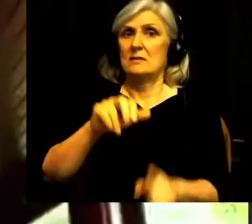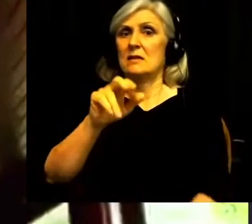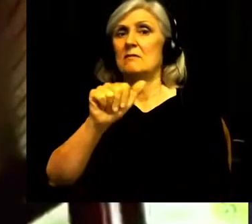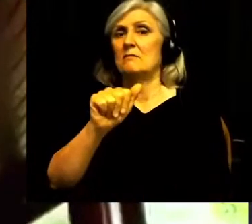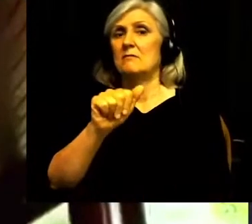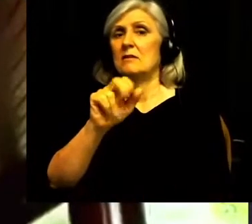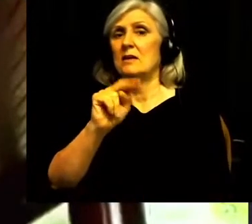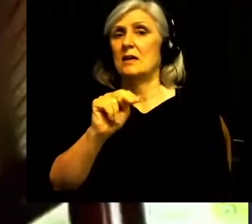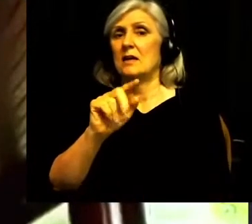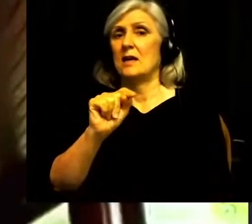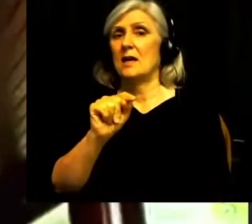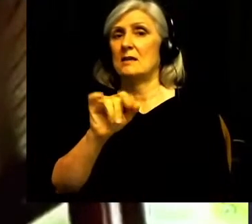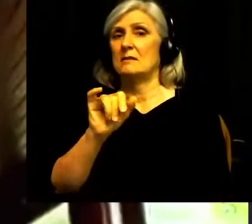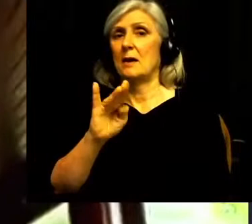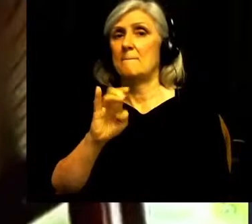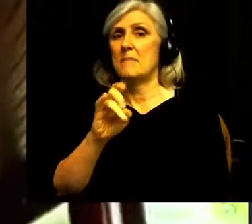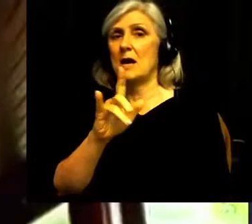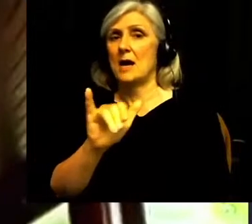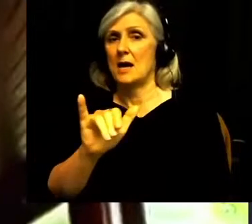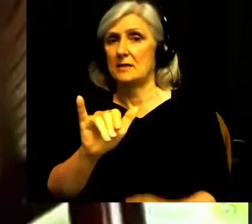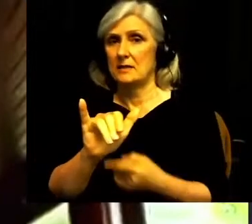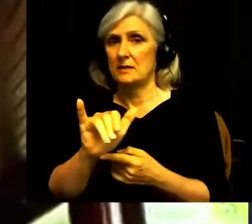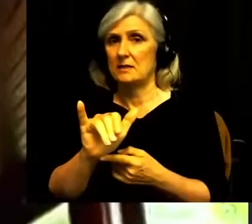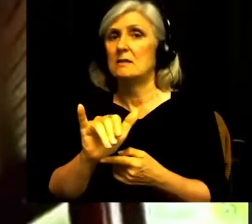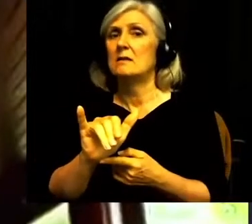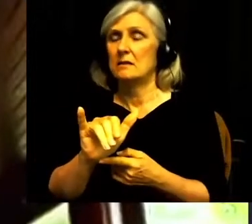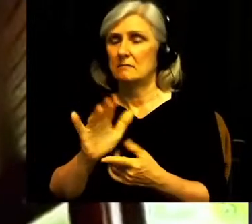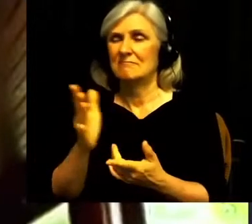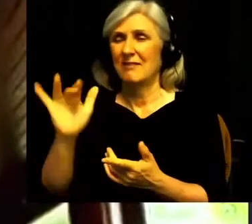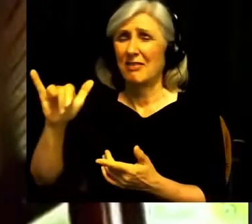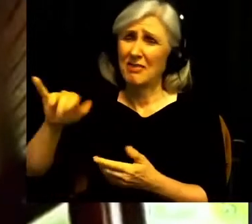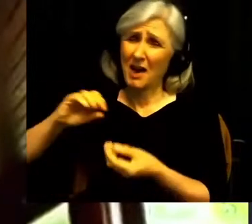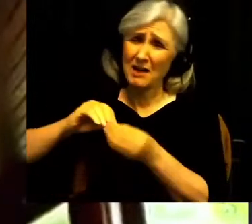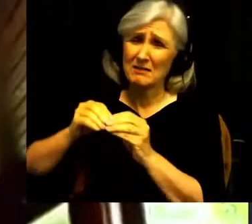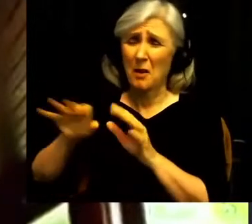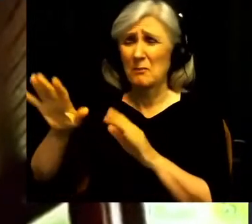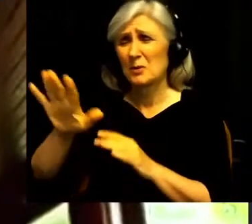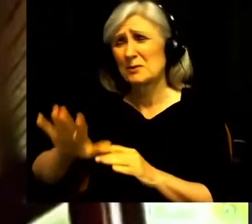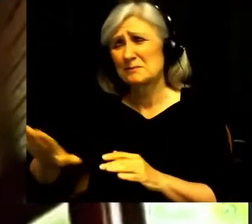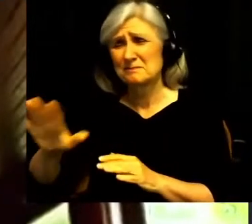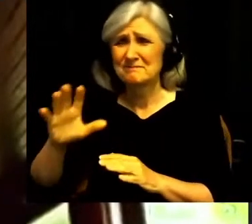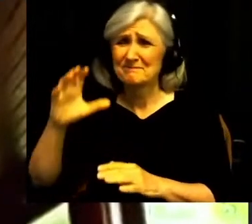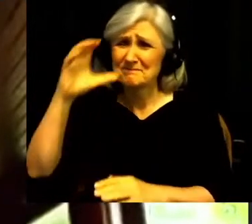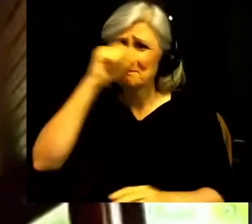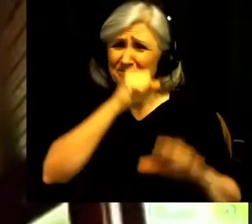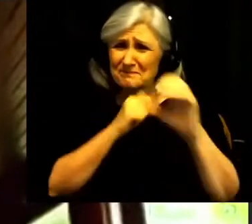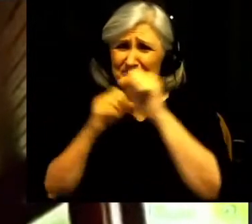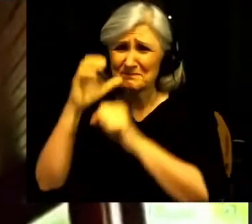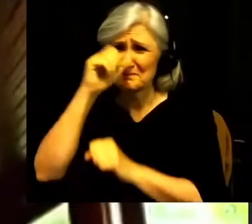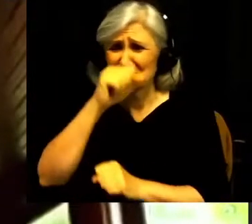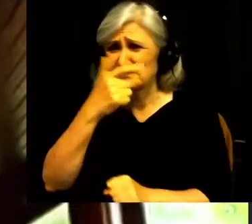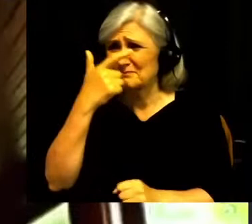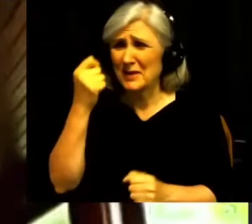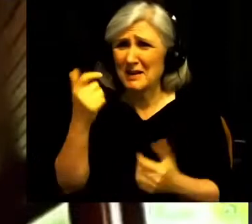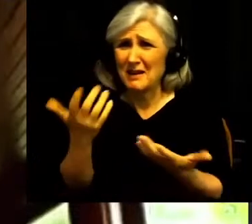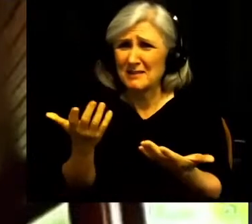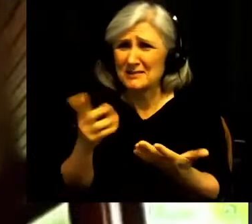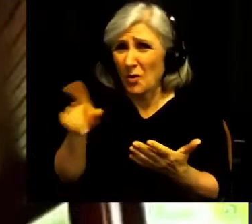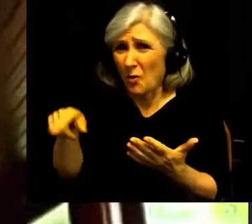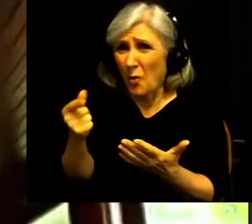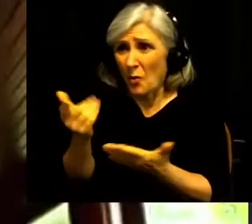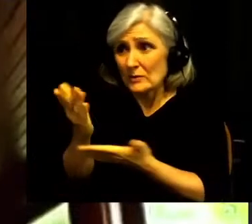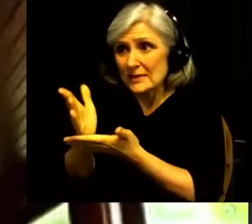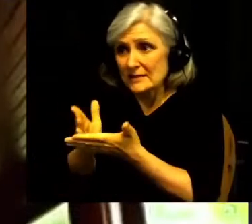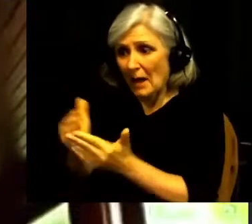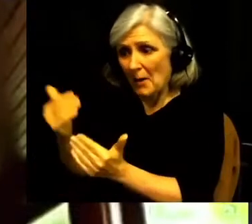not probably perfectly accurate, because it's not everybody is equally likely to go get blood drawn.